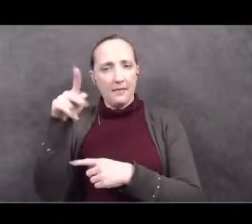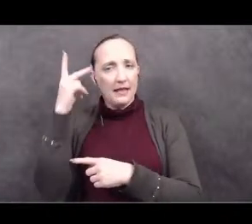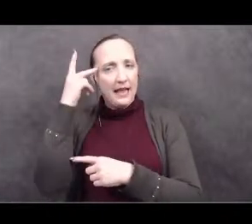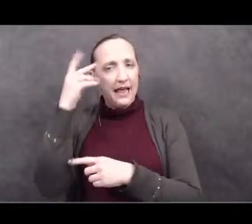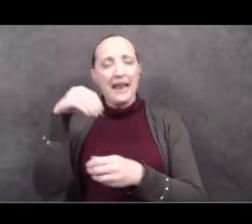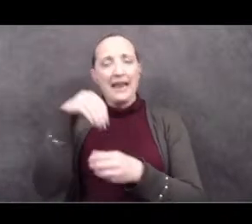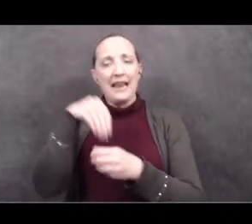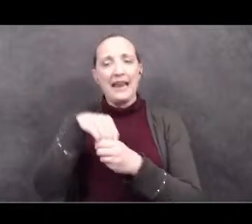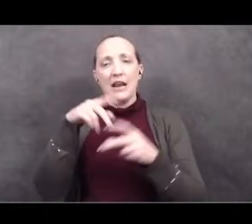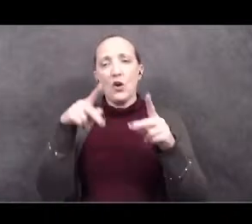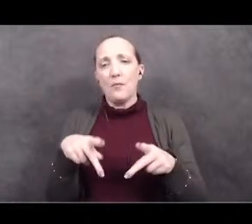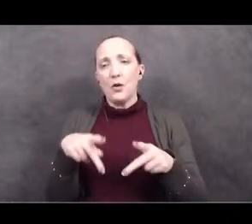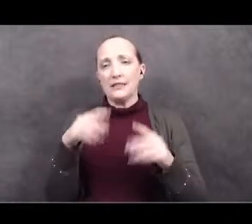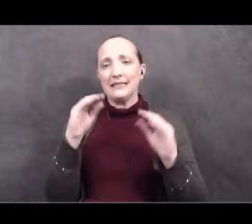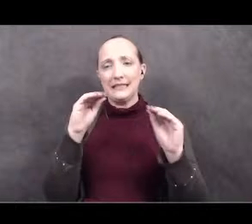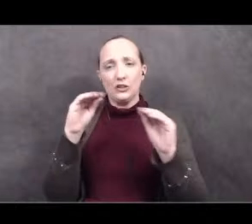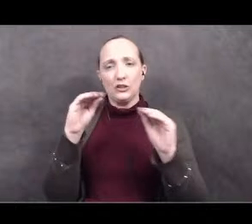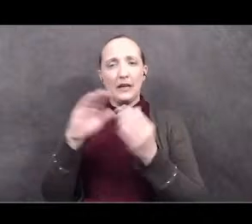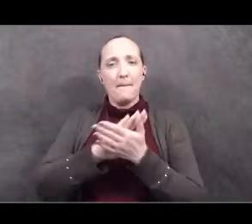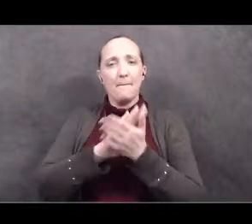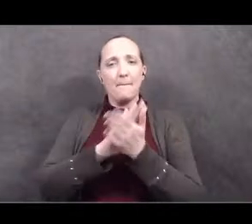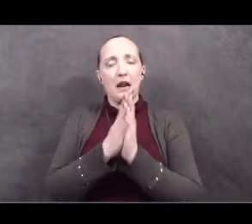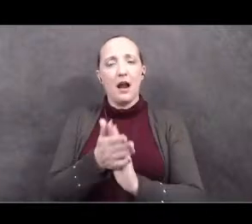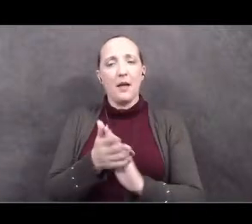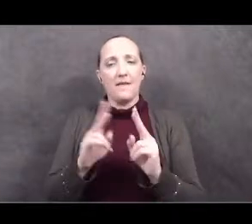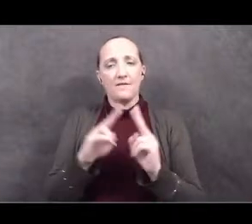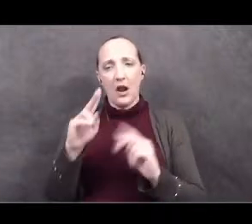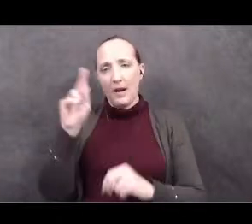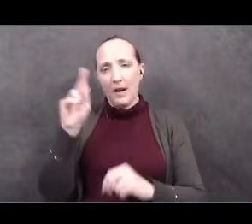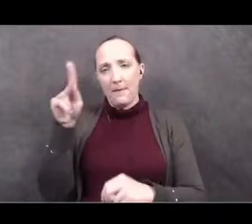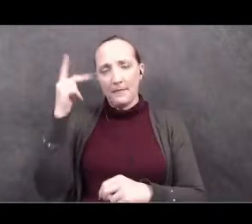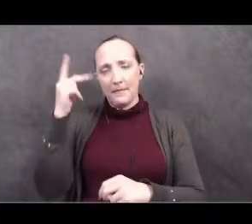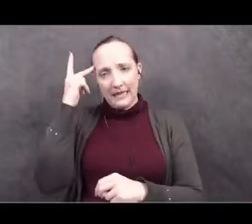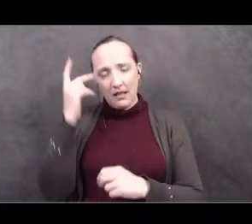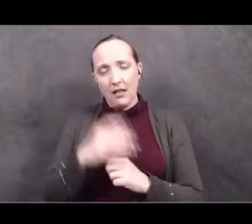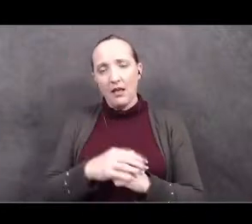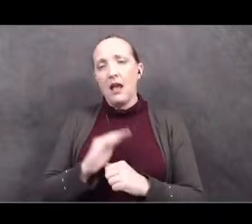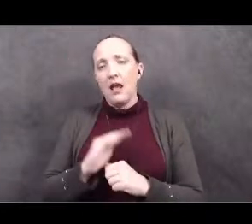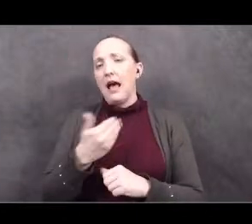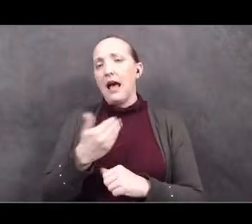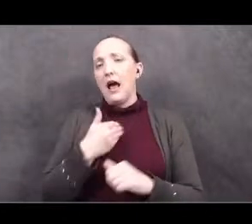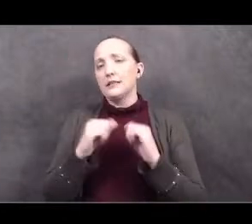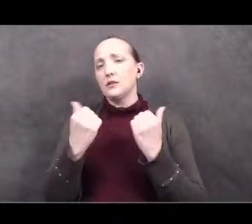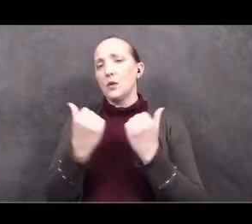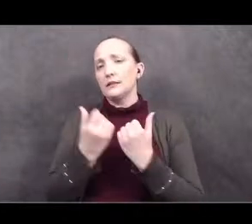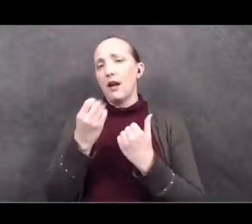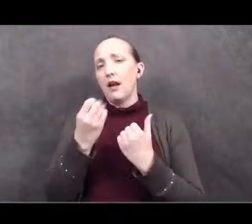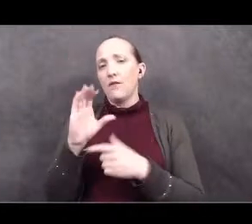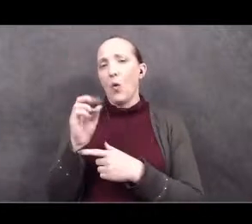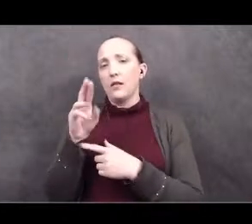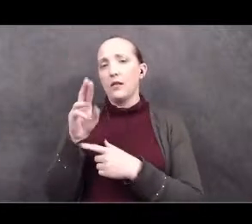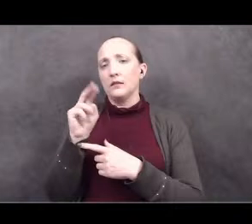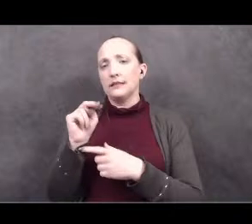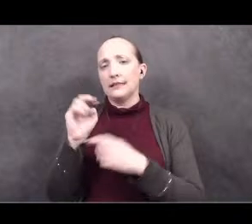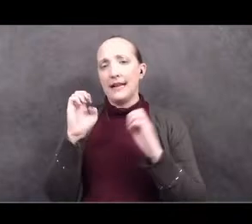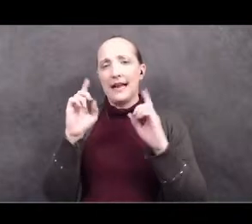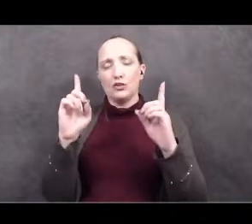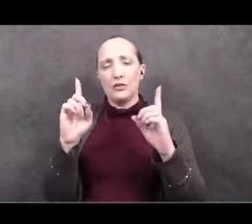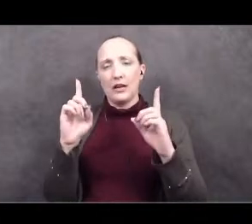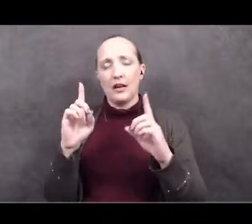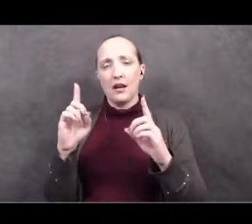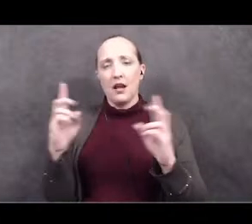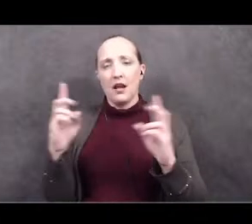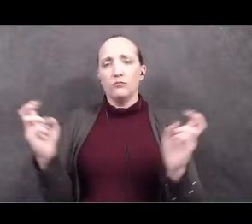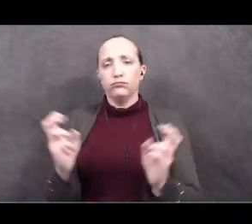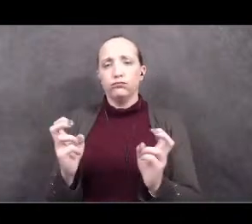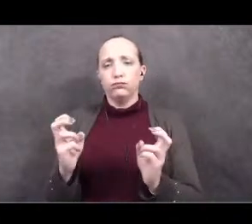became very political we want to tell you that the association of Colton Educators have been at the table